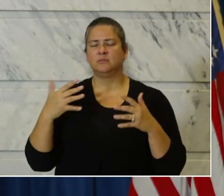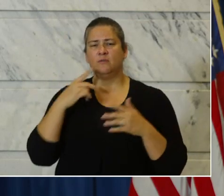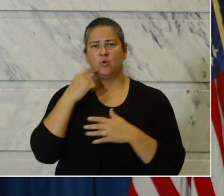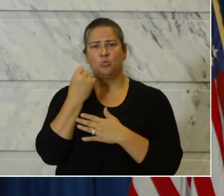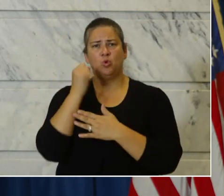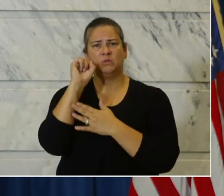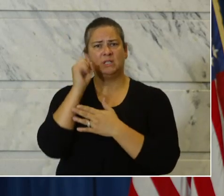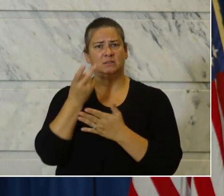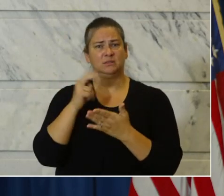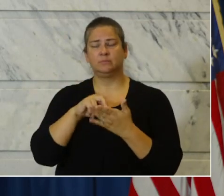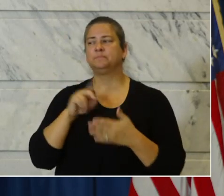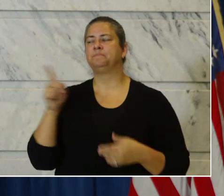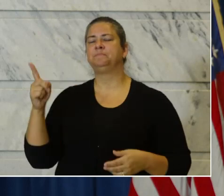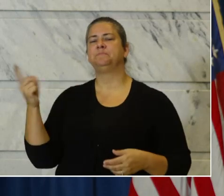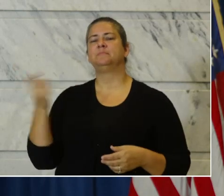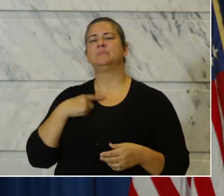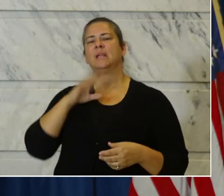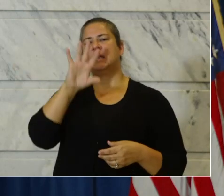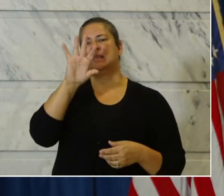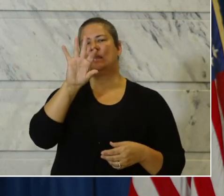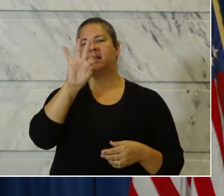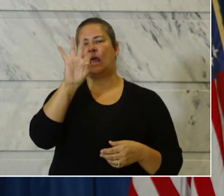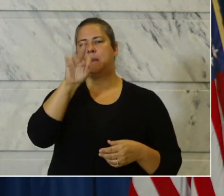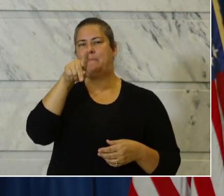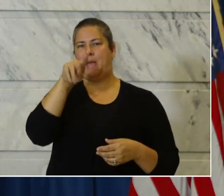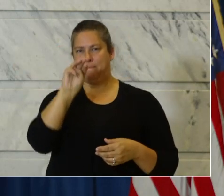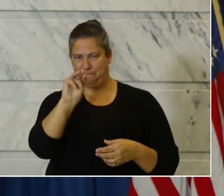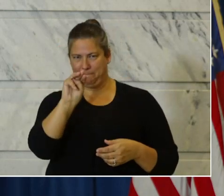there? Question is on the 9